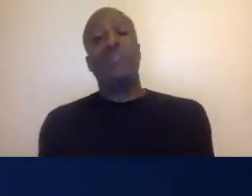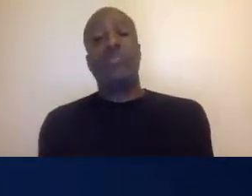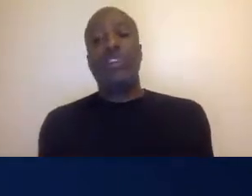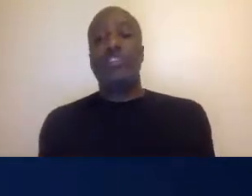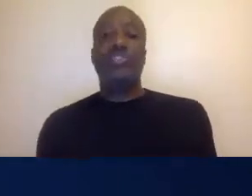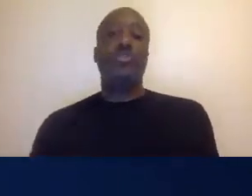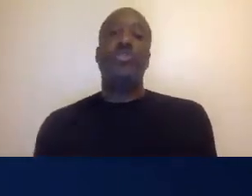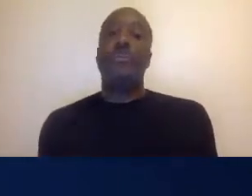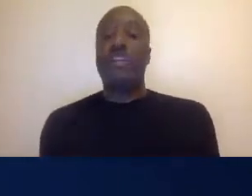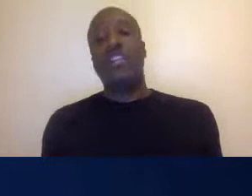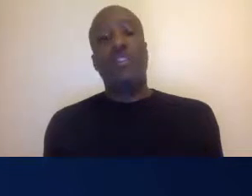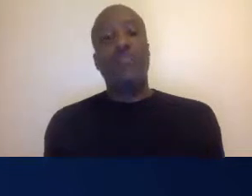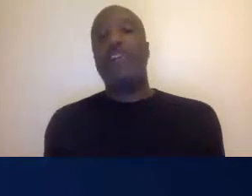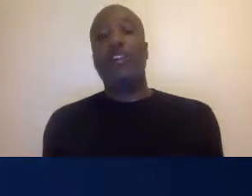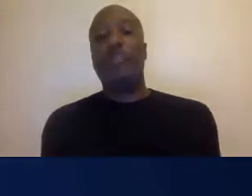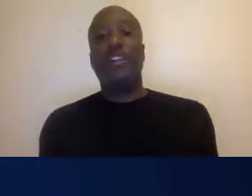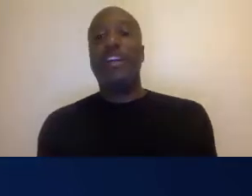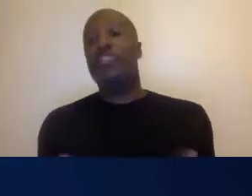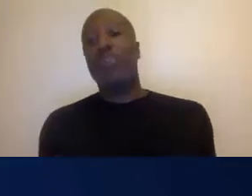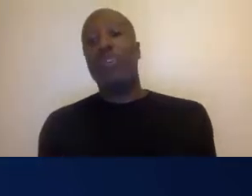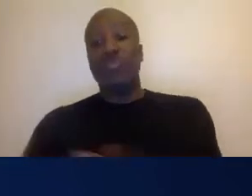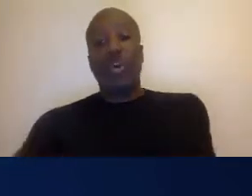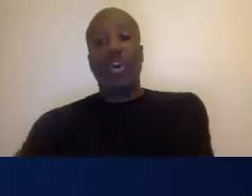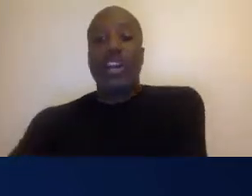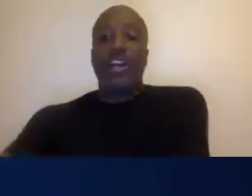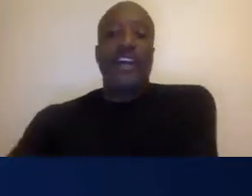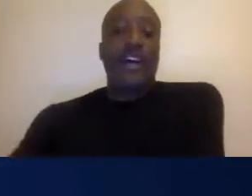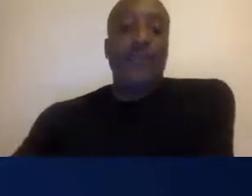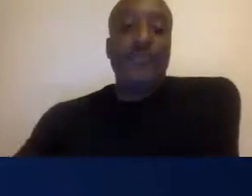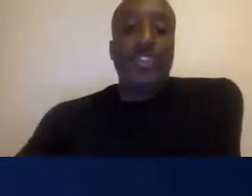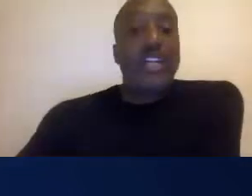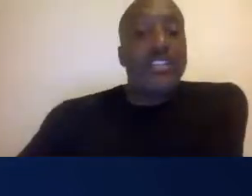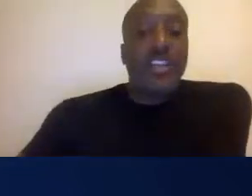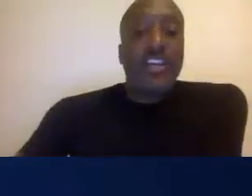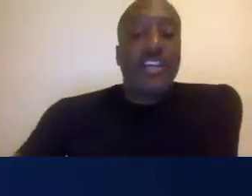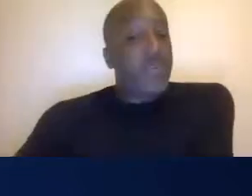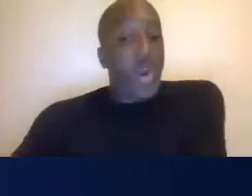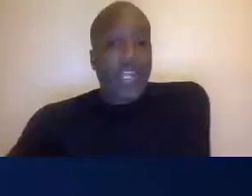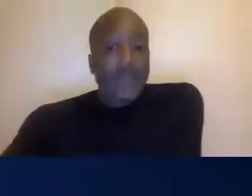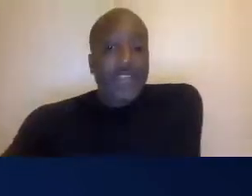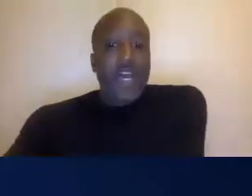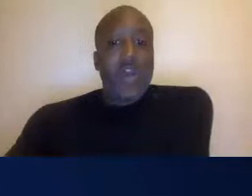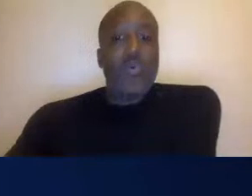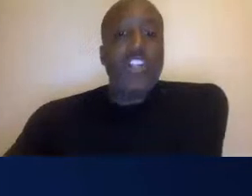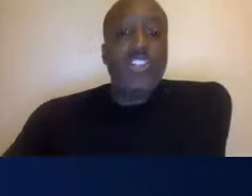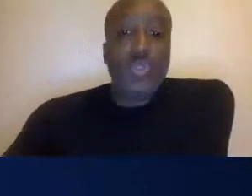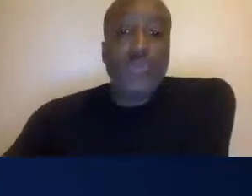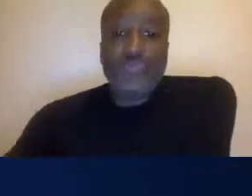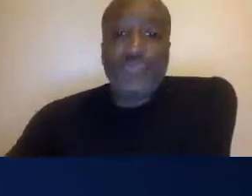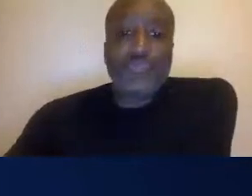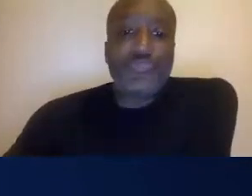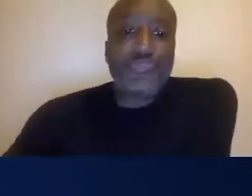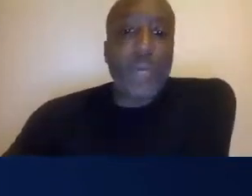protecting a woman's right to choose, protecting our environment, and so much more. So let's keep going. I want